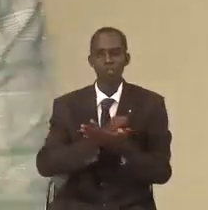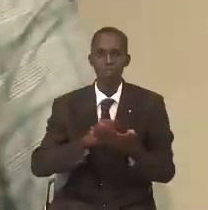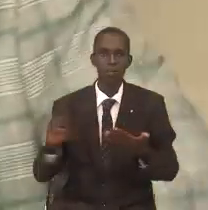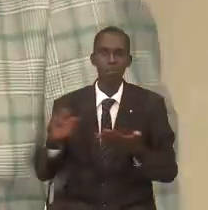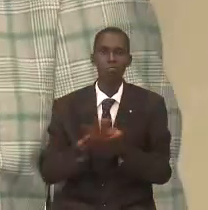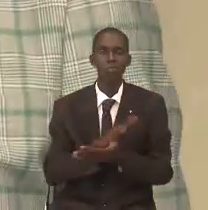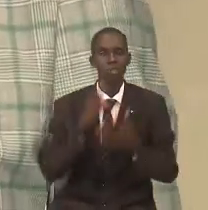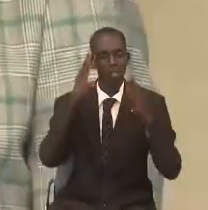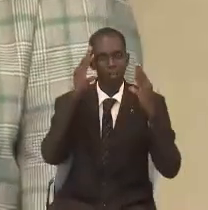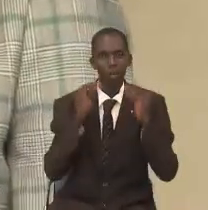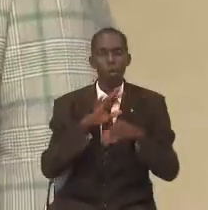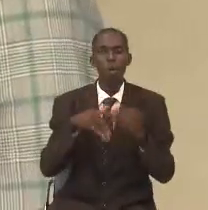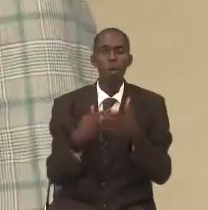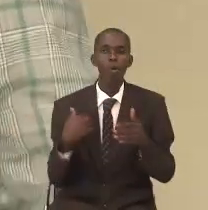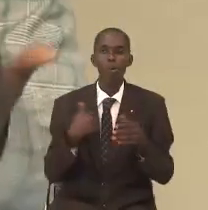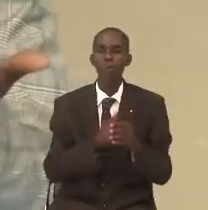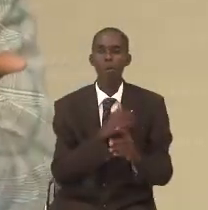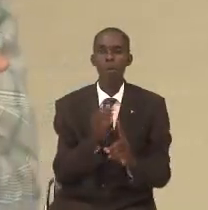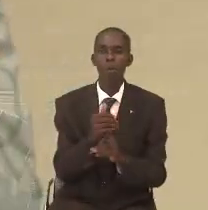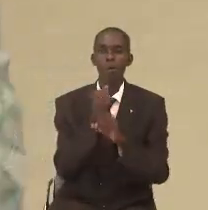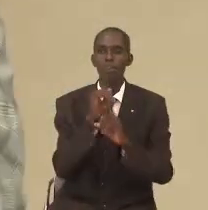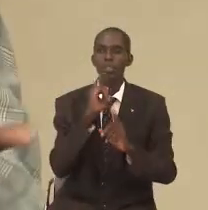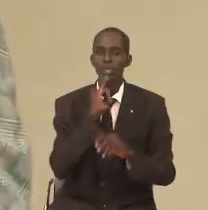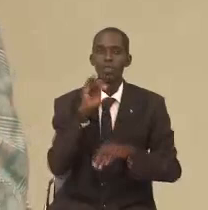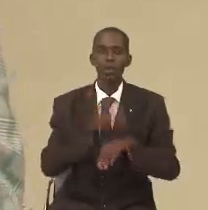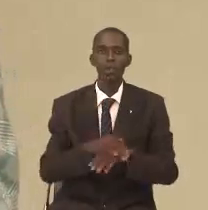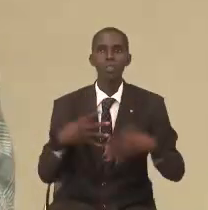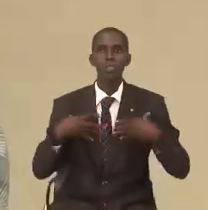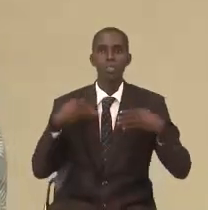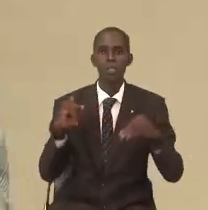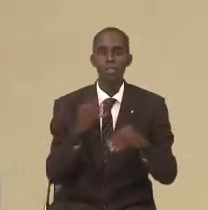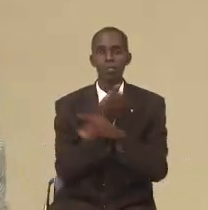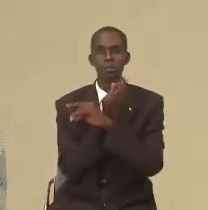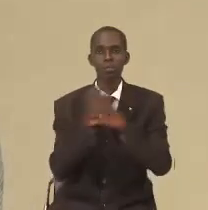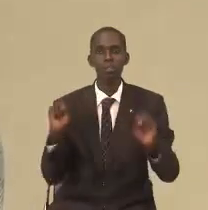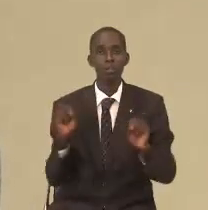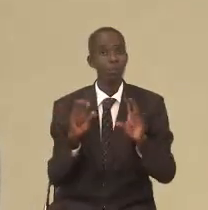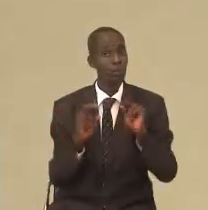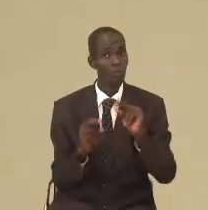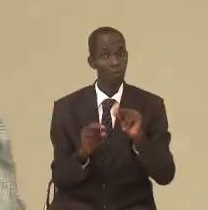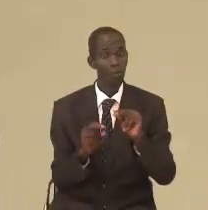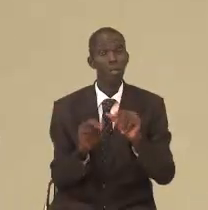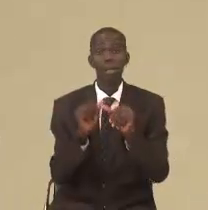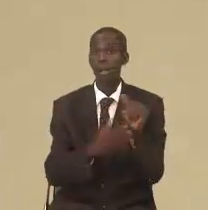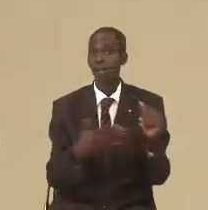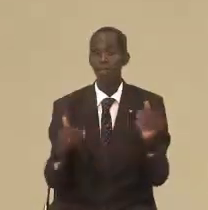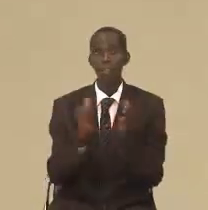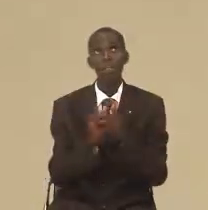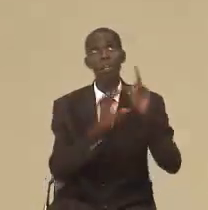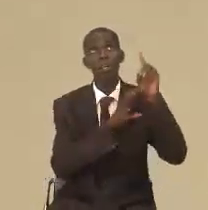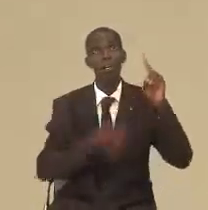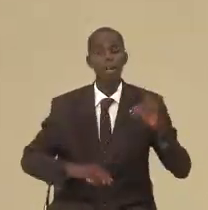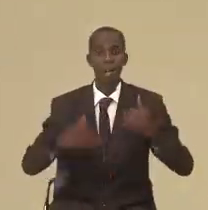holding on to now, healing and deliverance. No, all that you have, everything Christ has provided from